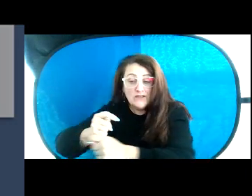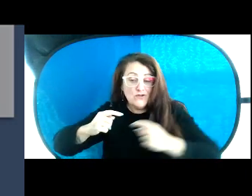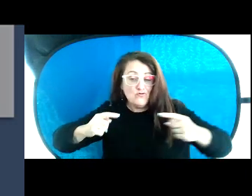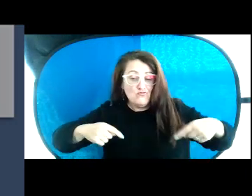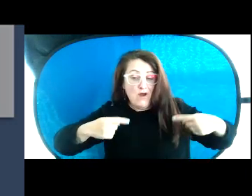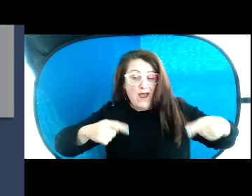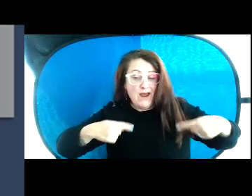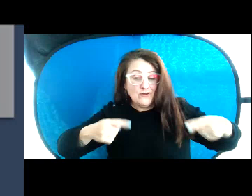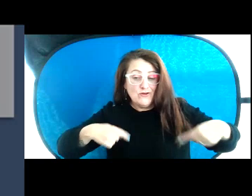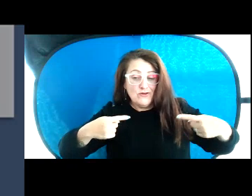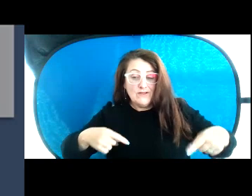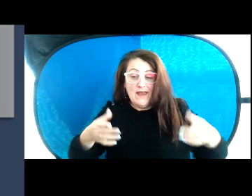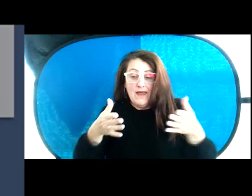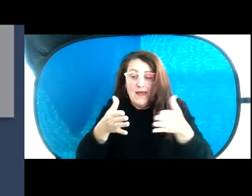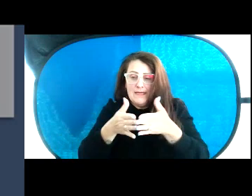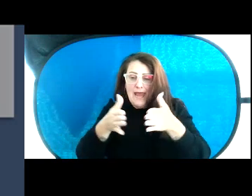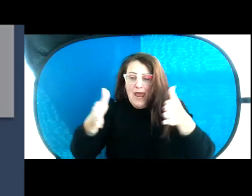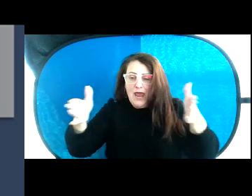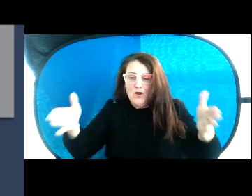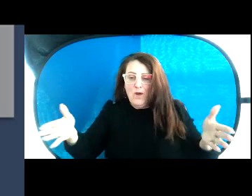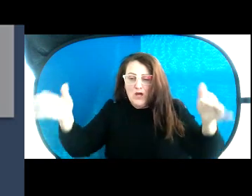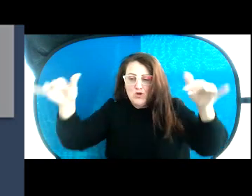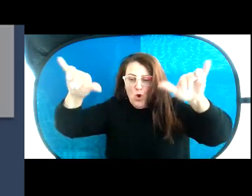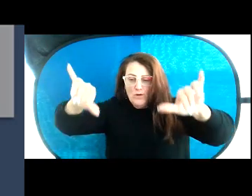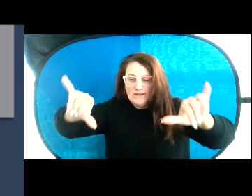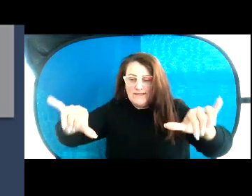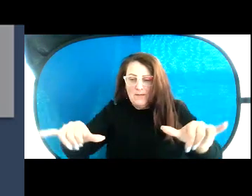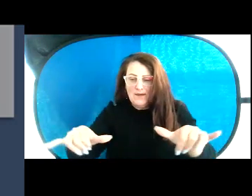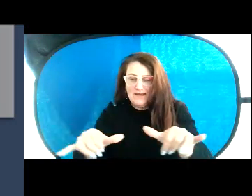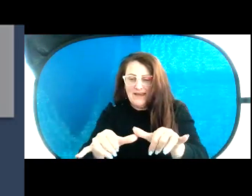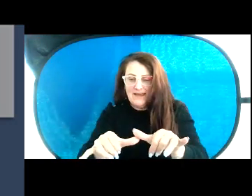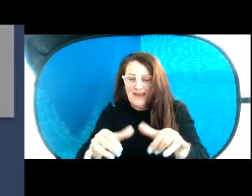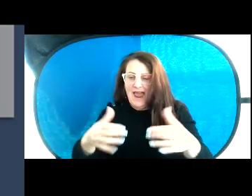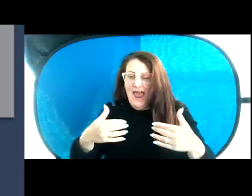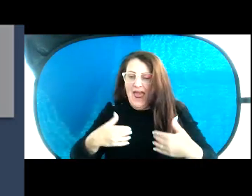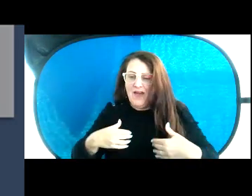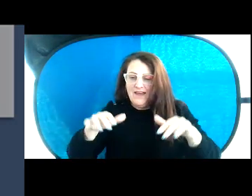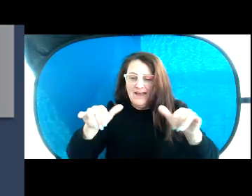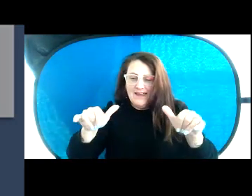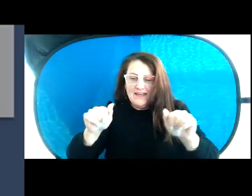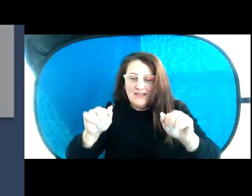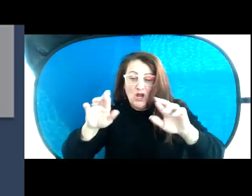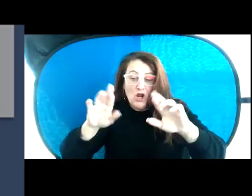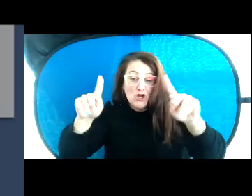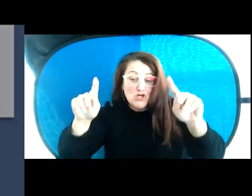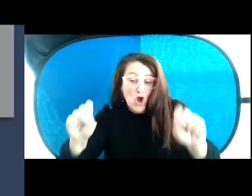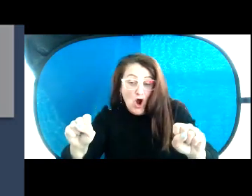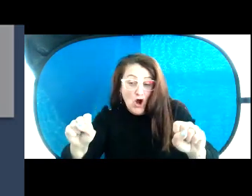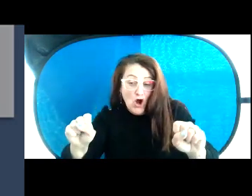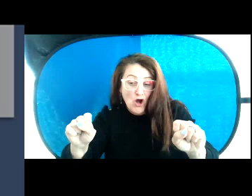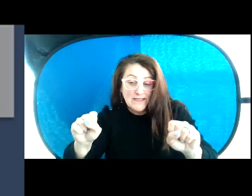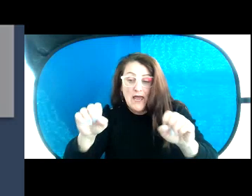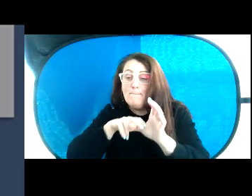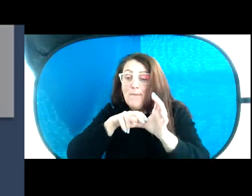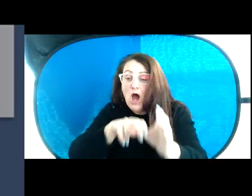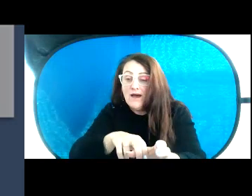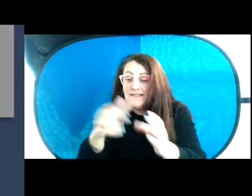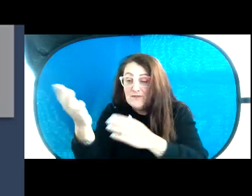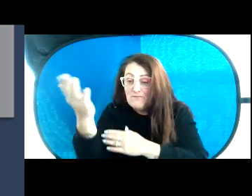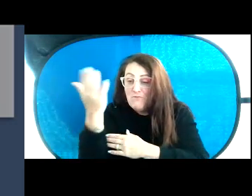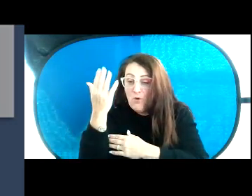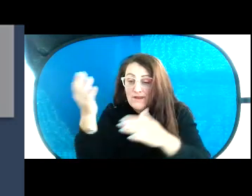be the gateway to Yosemite, where we've embarked on an endeavor called YARTS. We actually rode on a YARTS bus this morning. It's the Yosemite Area